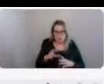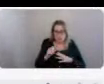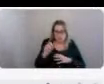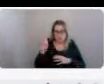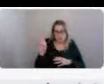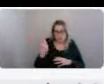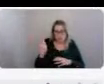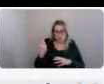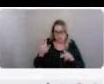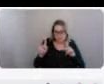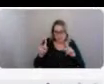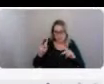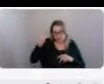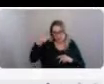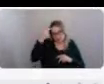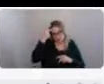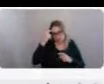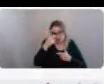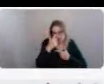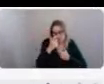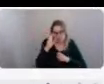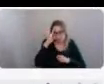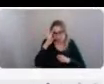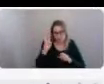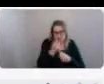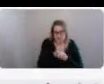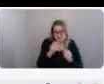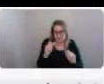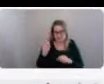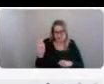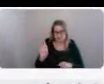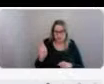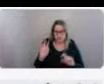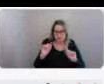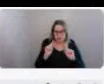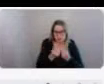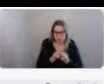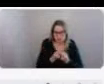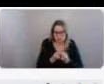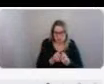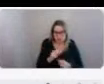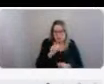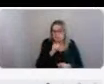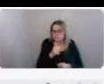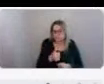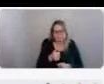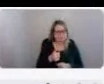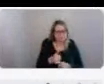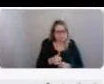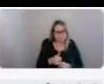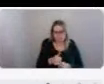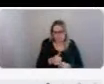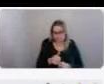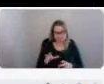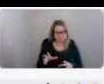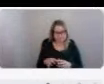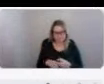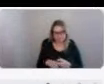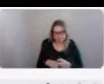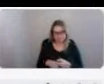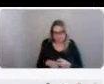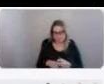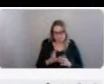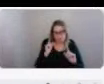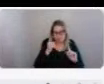party in the interest of creating a safe republican district this is not the task of the commission the